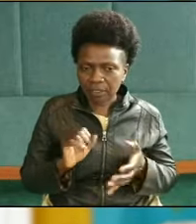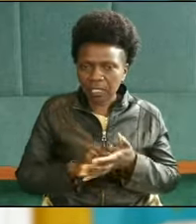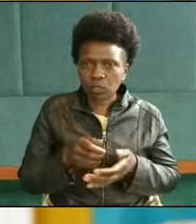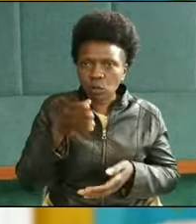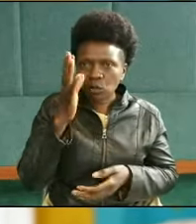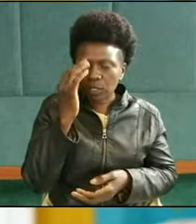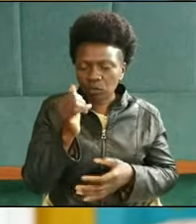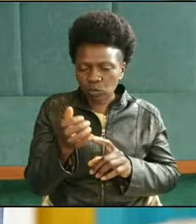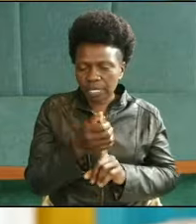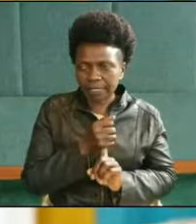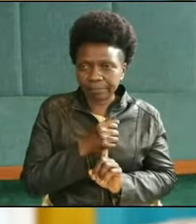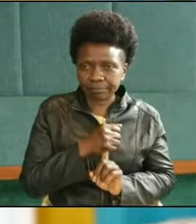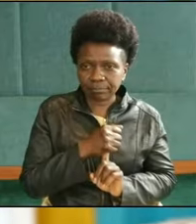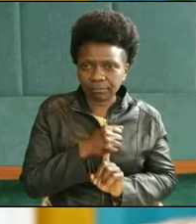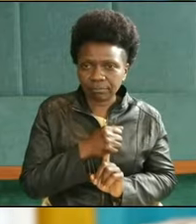wants you to achieve.